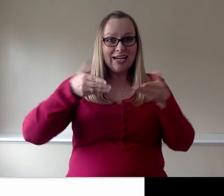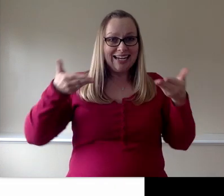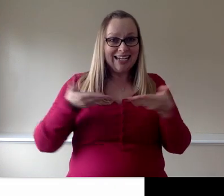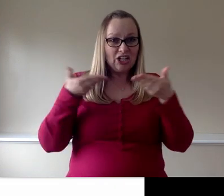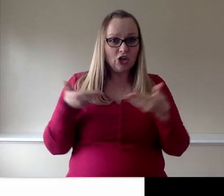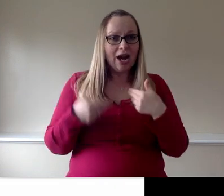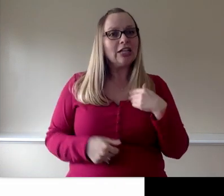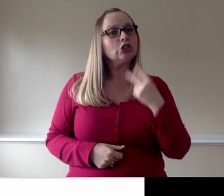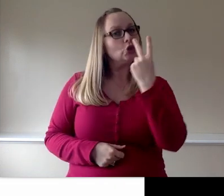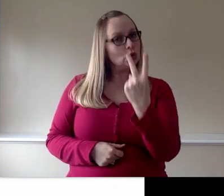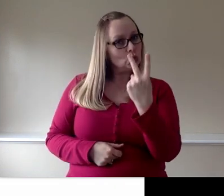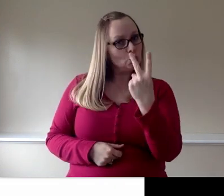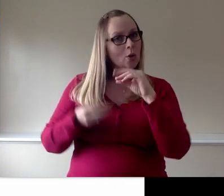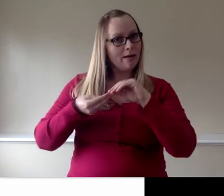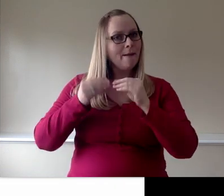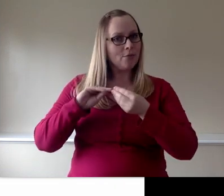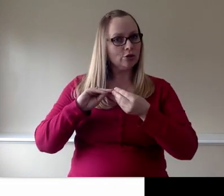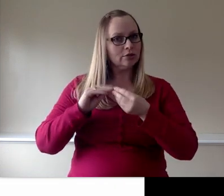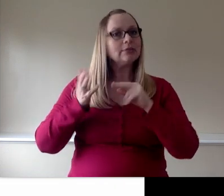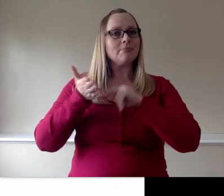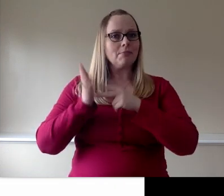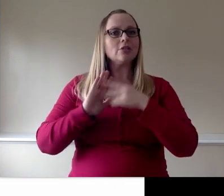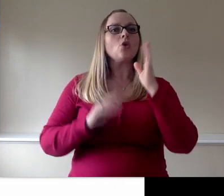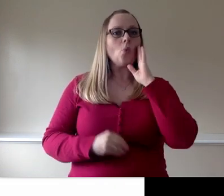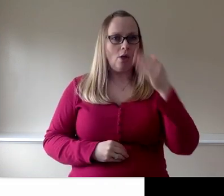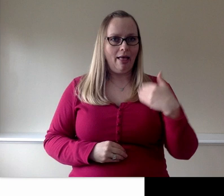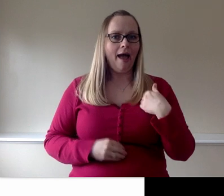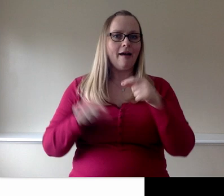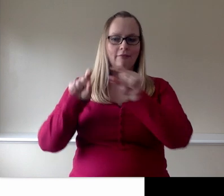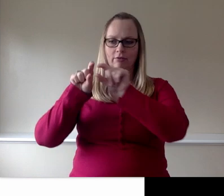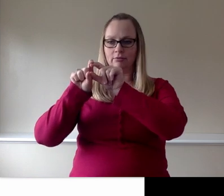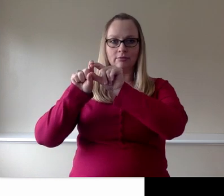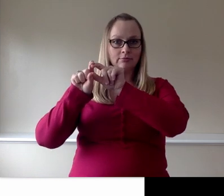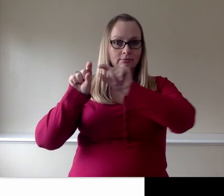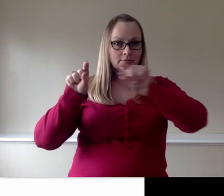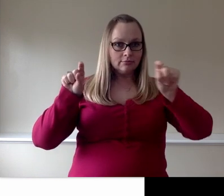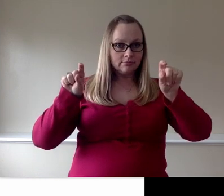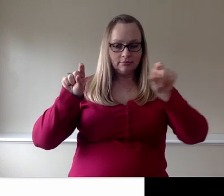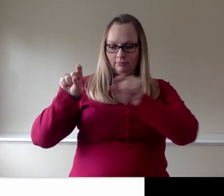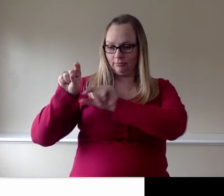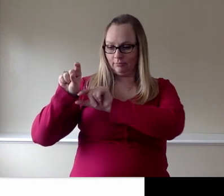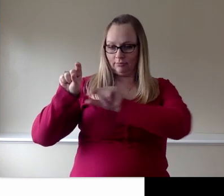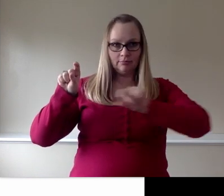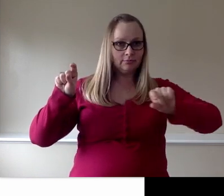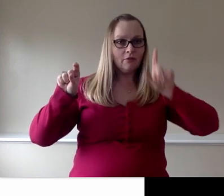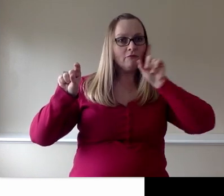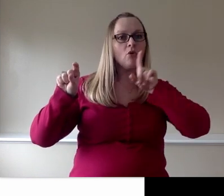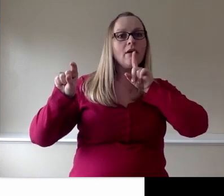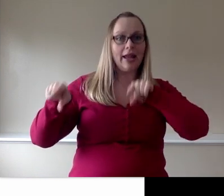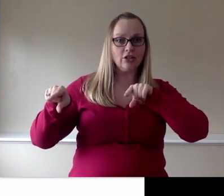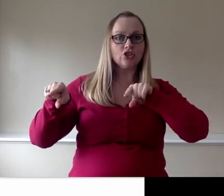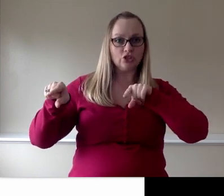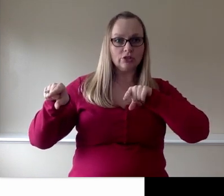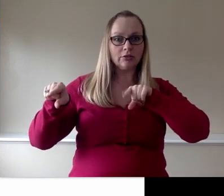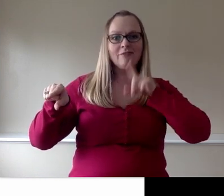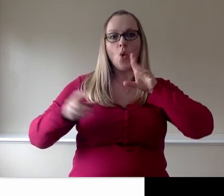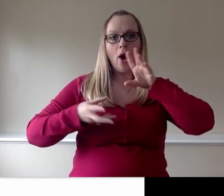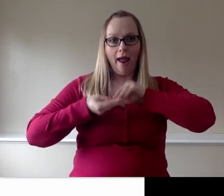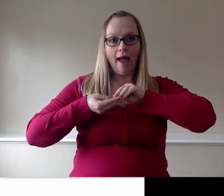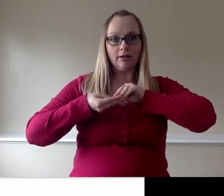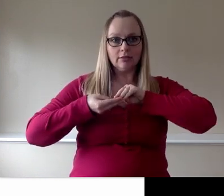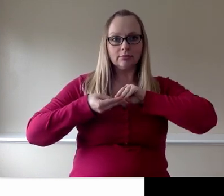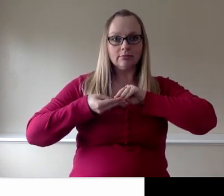our problem is 1, 2 numbers. And how many answer lines do we have? We have 1,